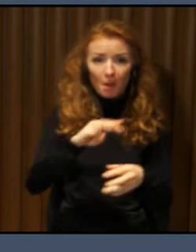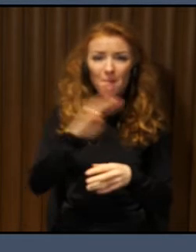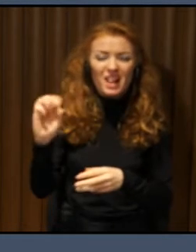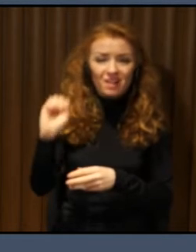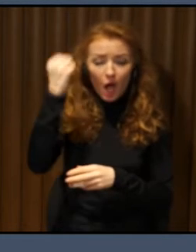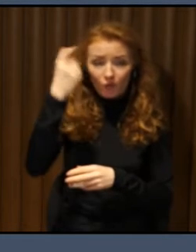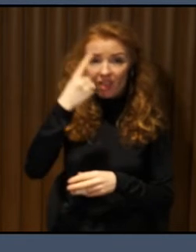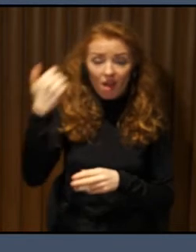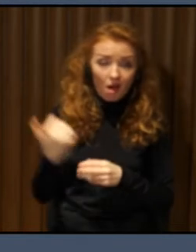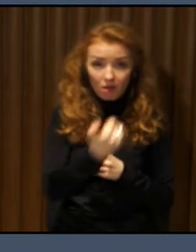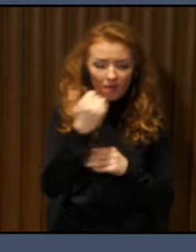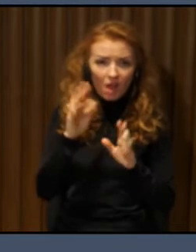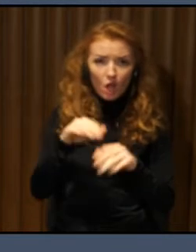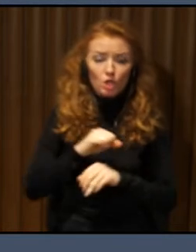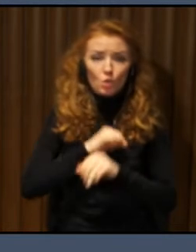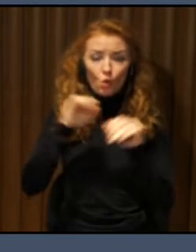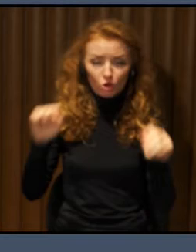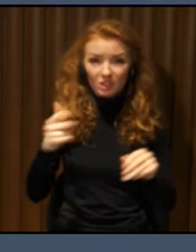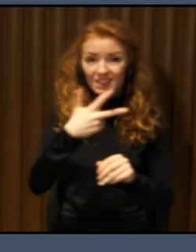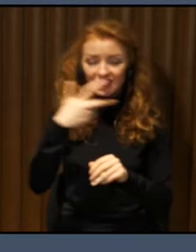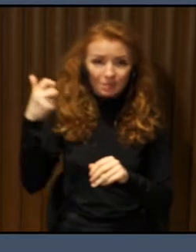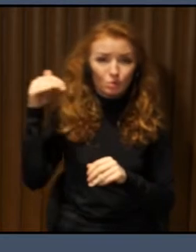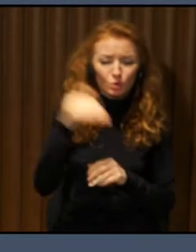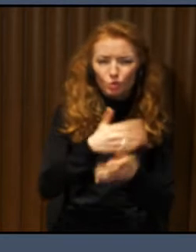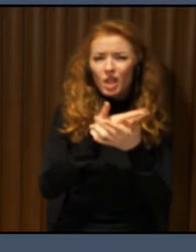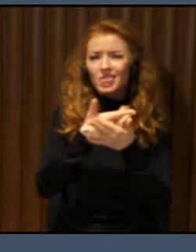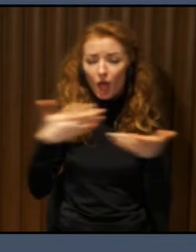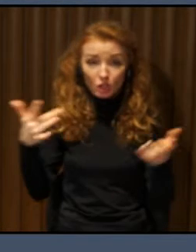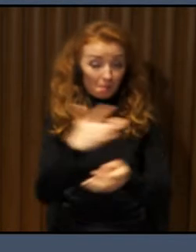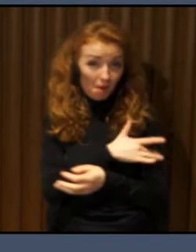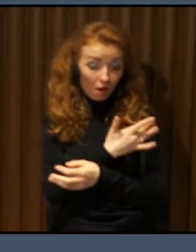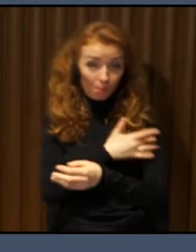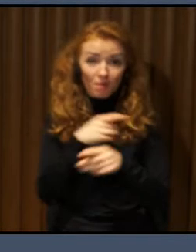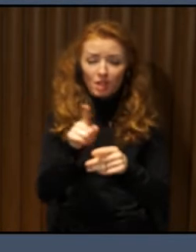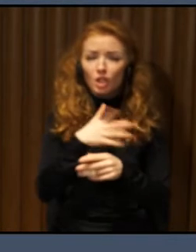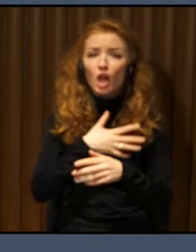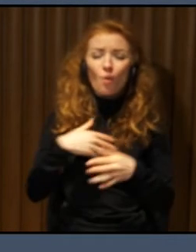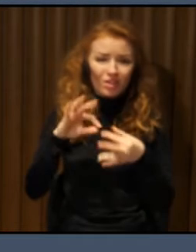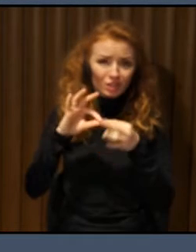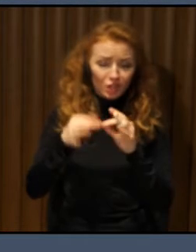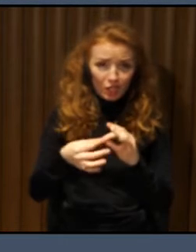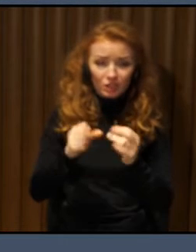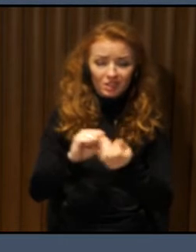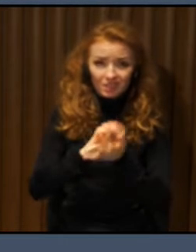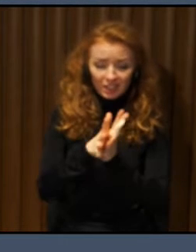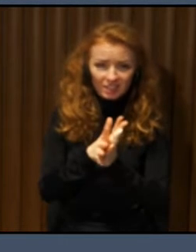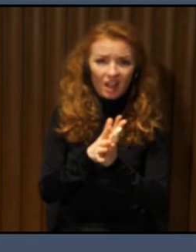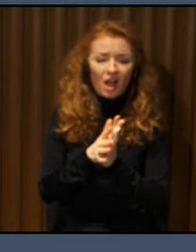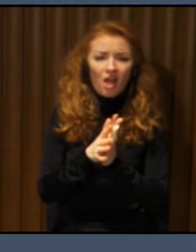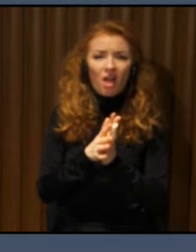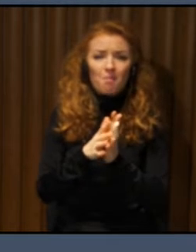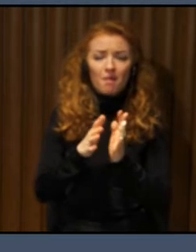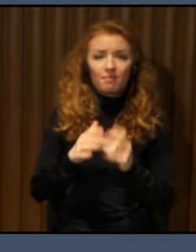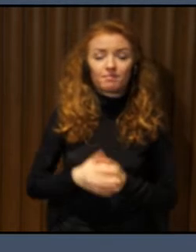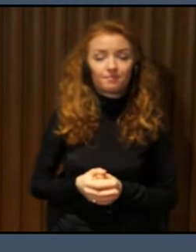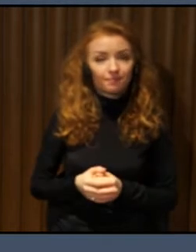ways. It's gotten even worse with COVID, especially in Canada, because what we found is a number of these service providers have fallen off